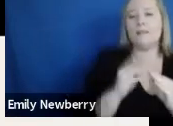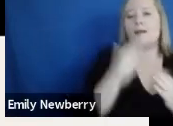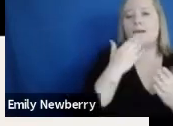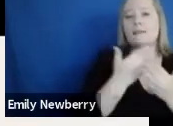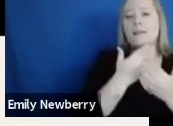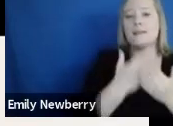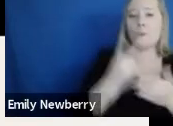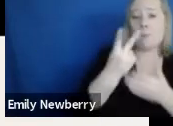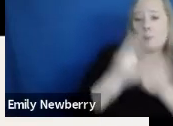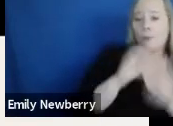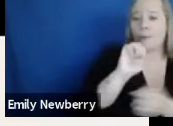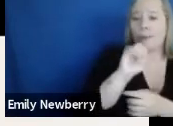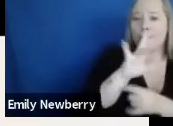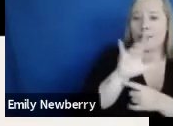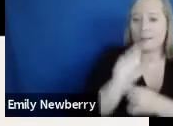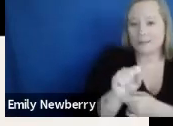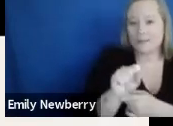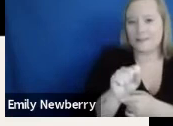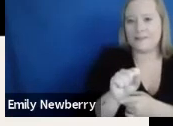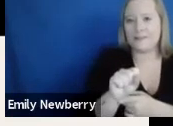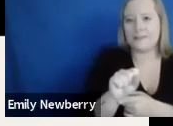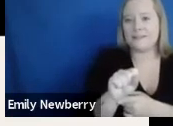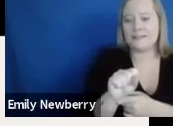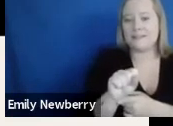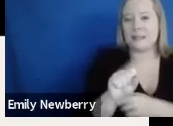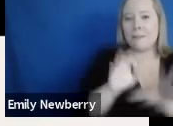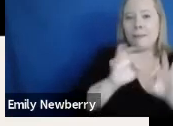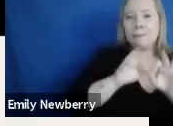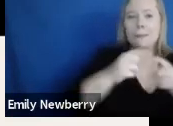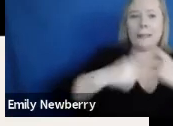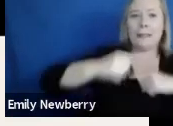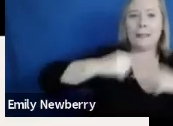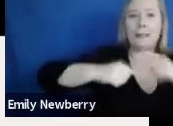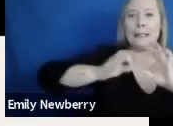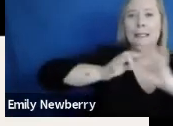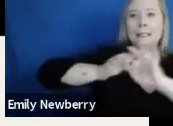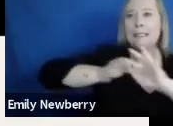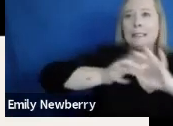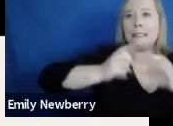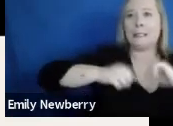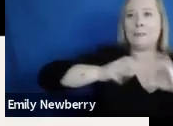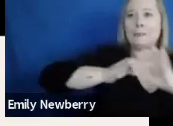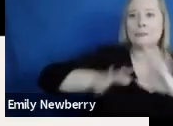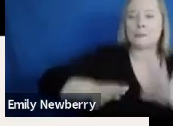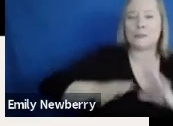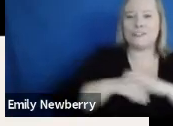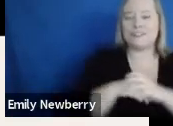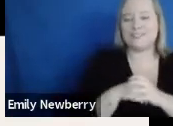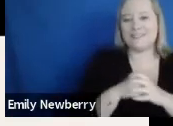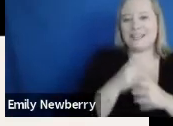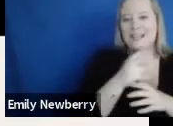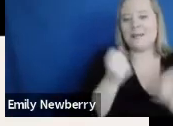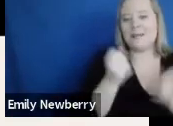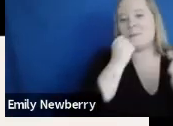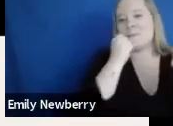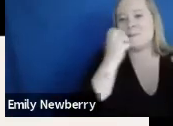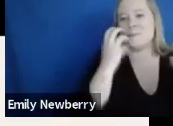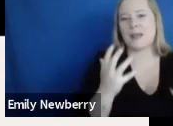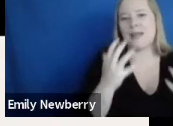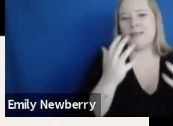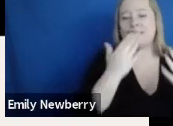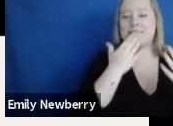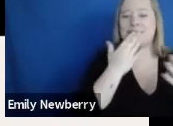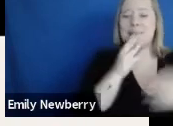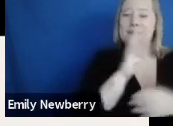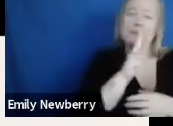Emilys, our tireless sign language interpreters, and many thanks to WRI